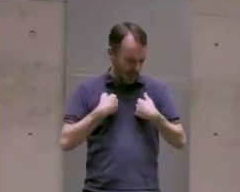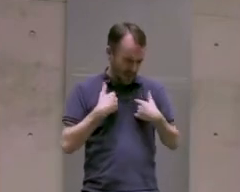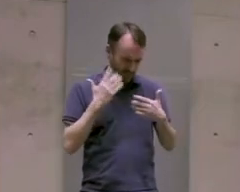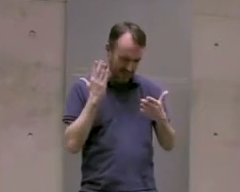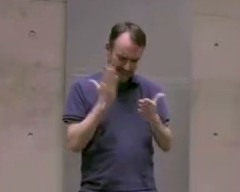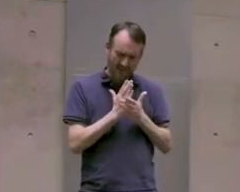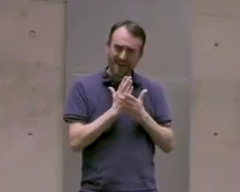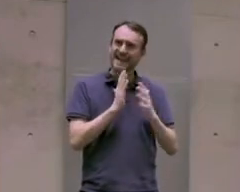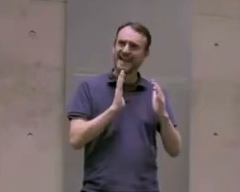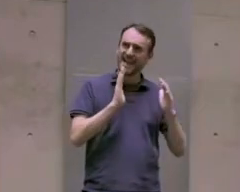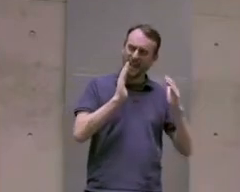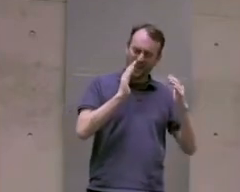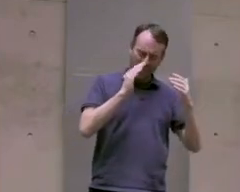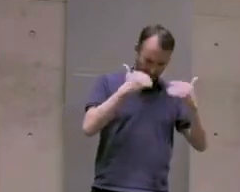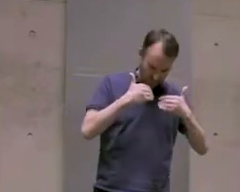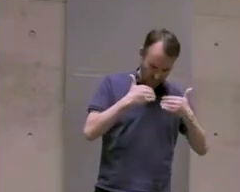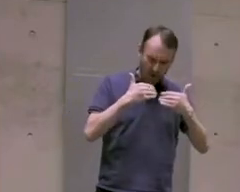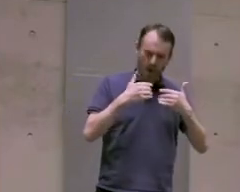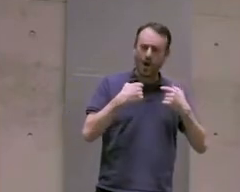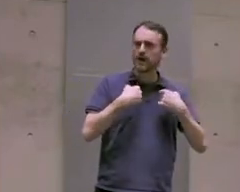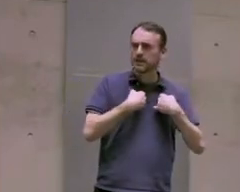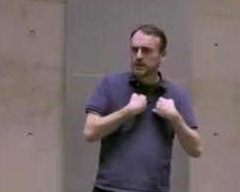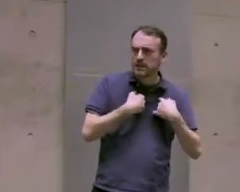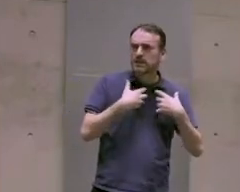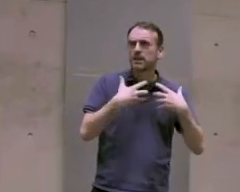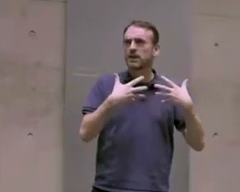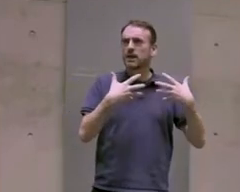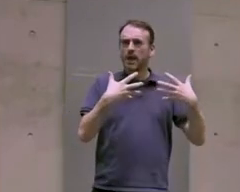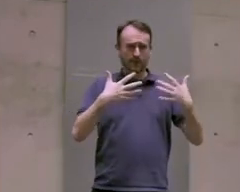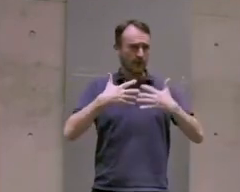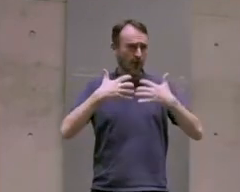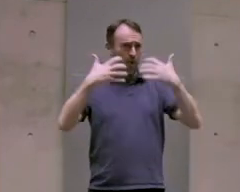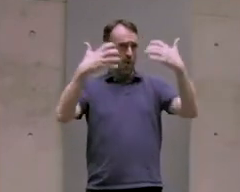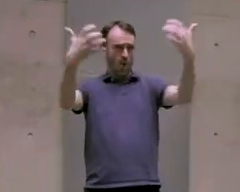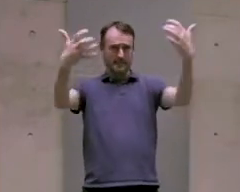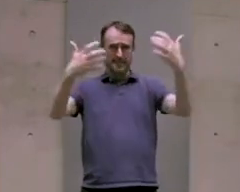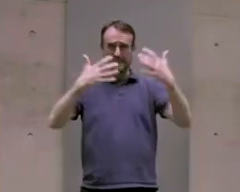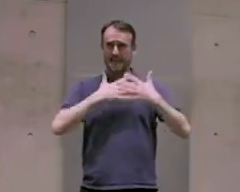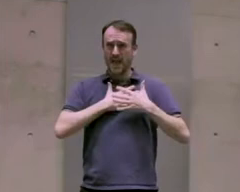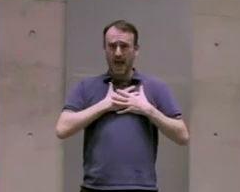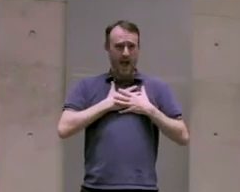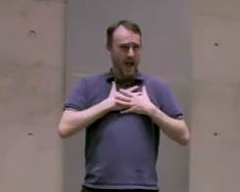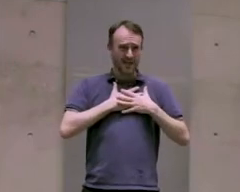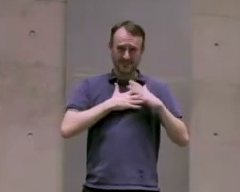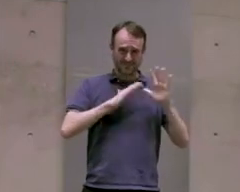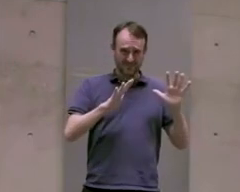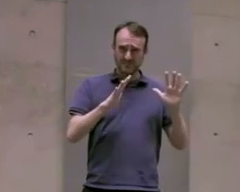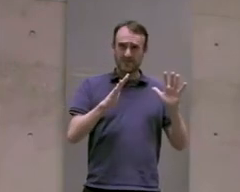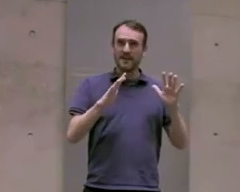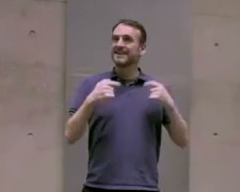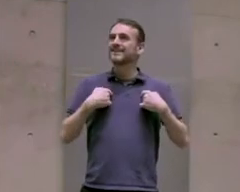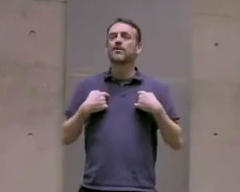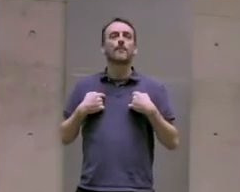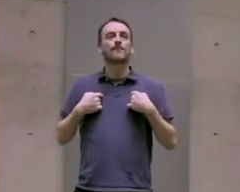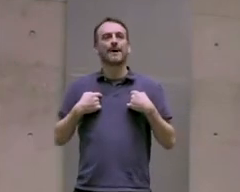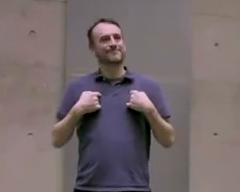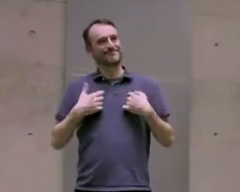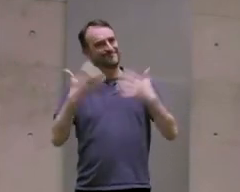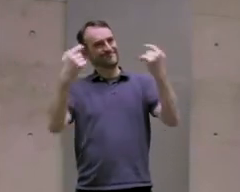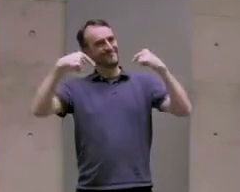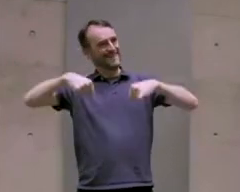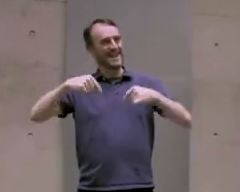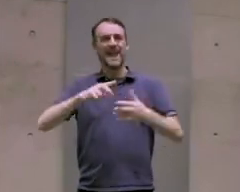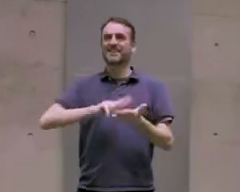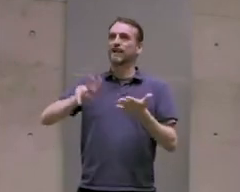I'm definitely an introvert. And I know that's ridiculous to say with an audience, but like I'm definitely not in my natural element doing this kind of